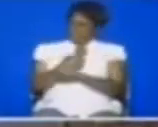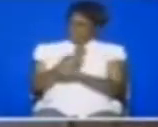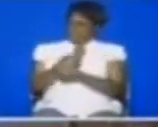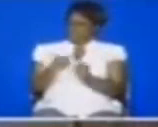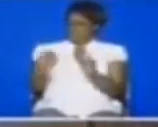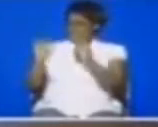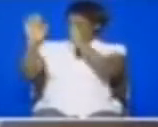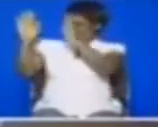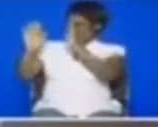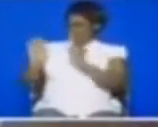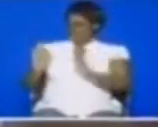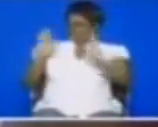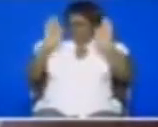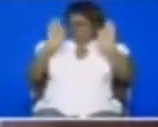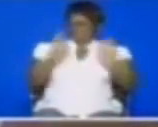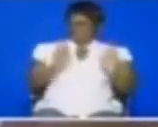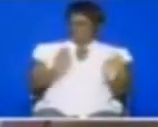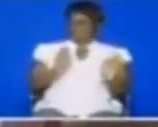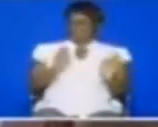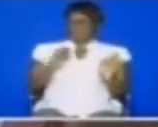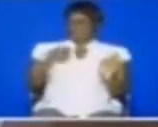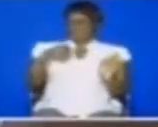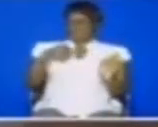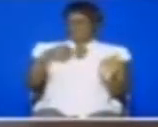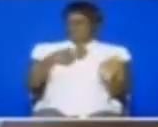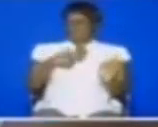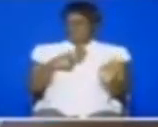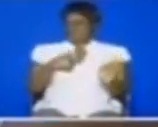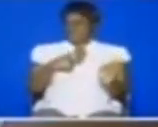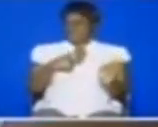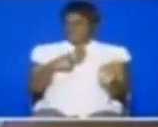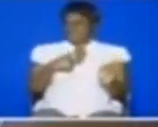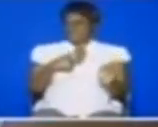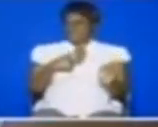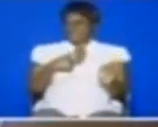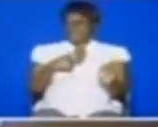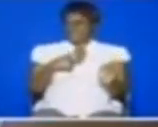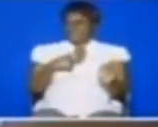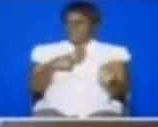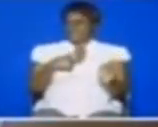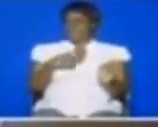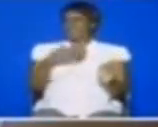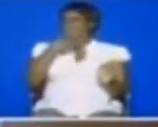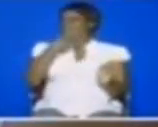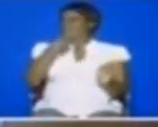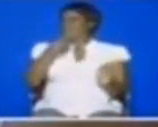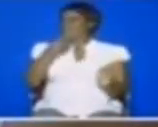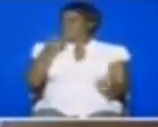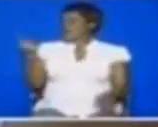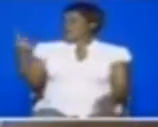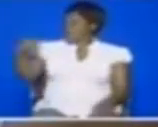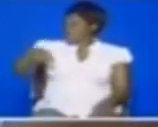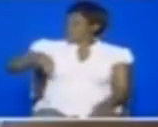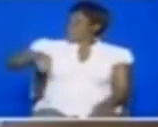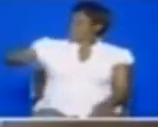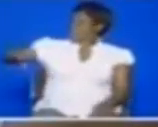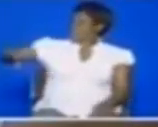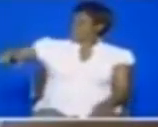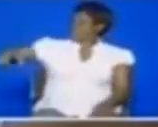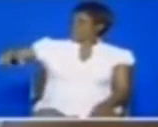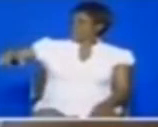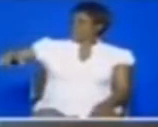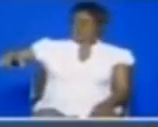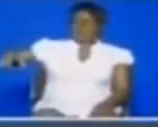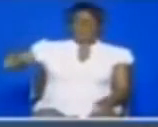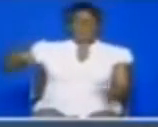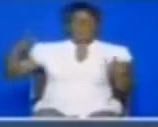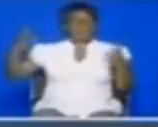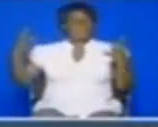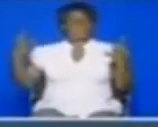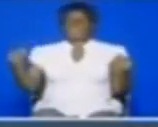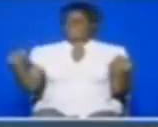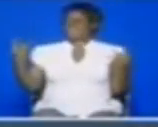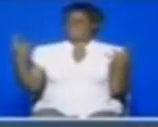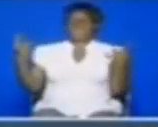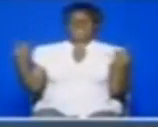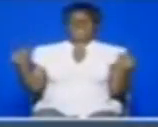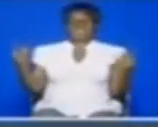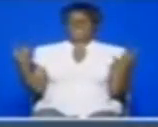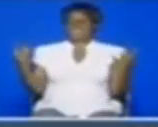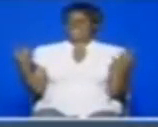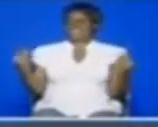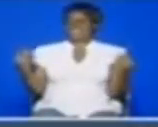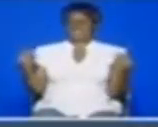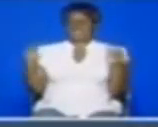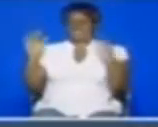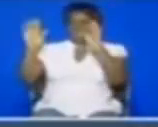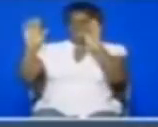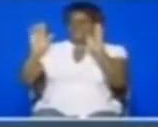spend it campaigning. You know, so I'd ride on the backs. And of course, when Baba comes to the county, it makes everything so much more easier. Mm, it's